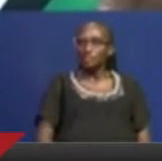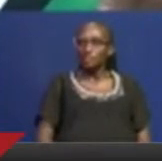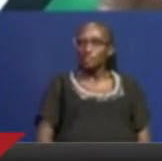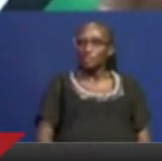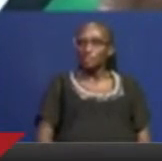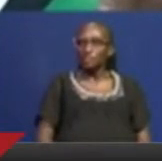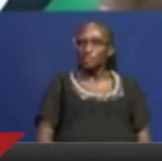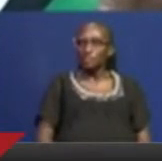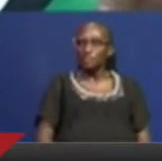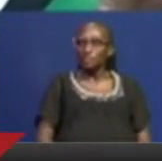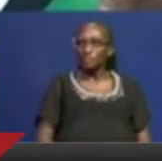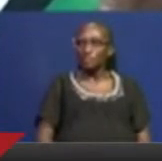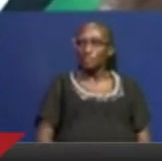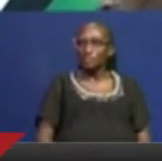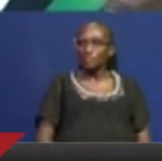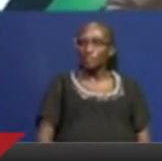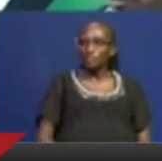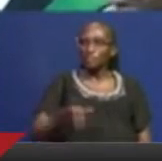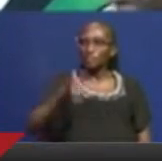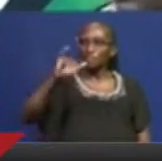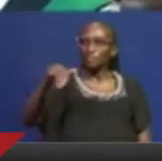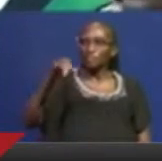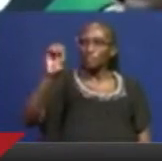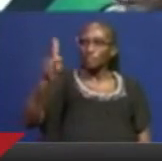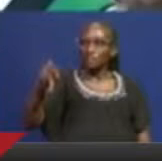Elgeyo Marakwet County Jepto Ngeleche.